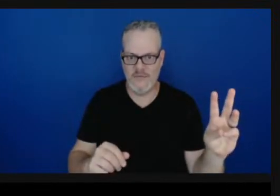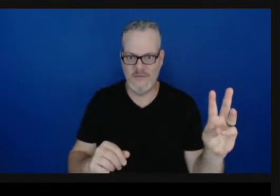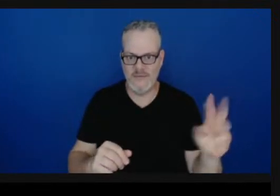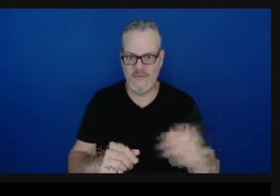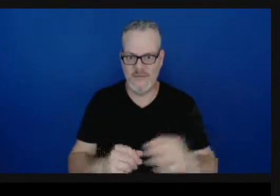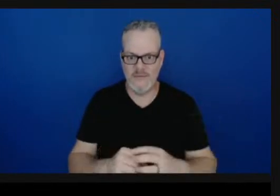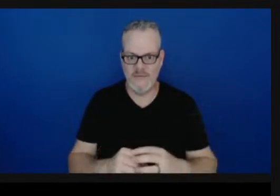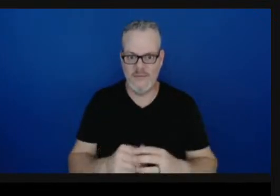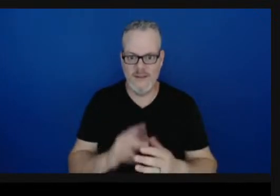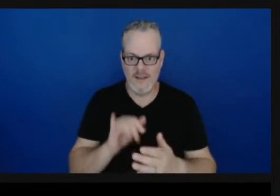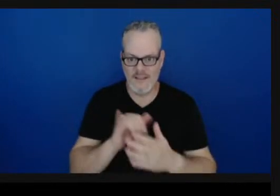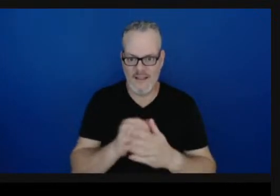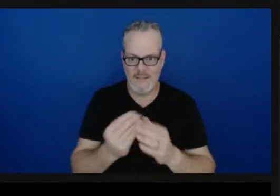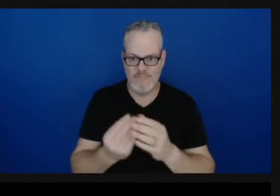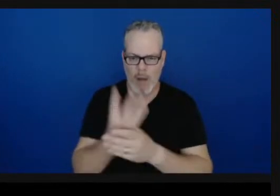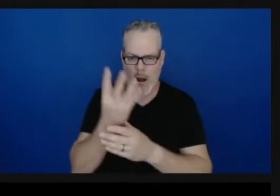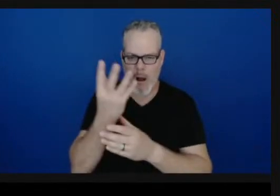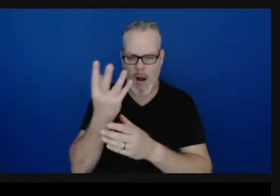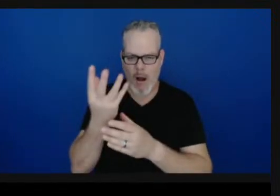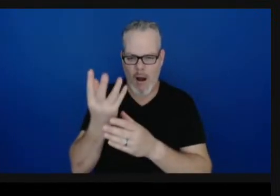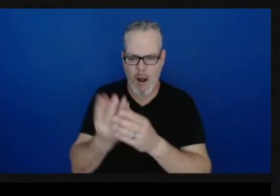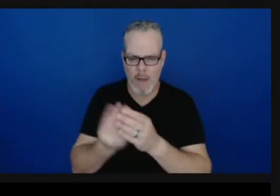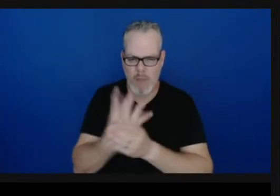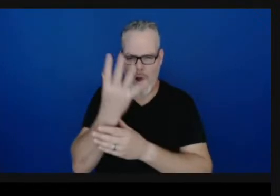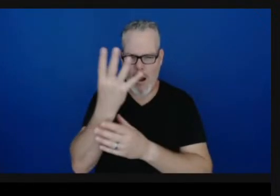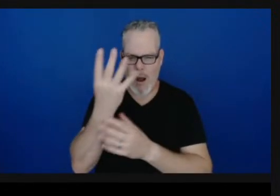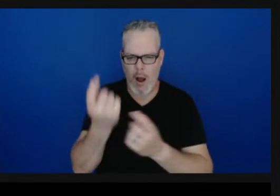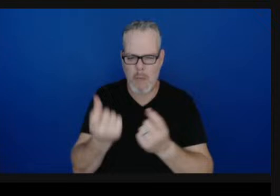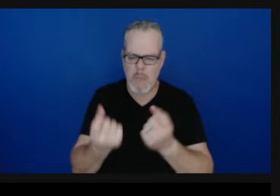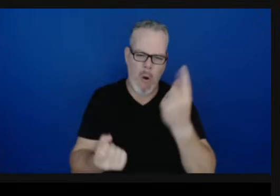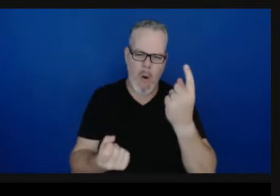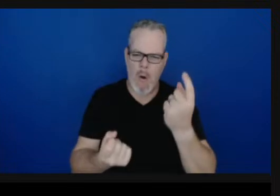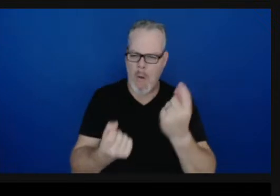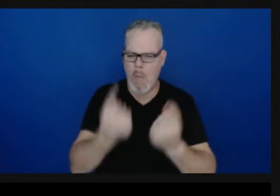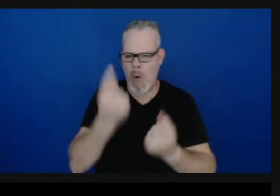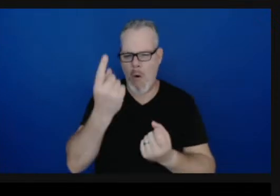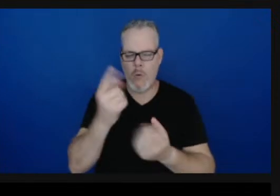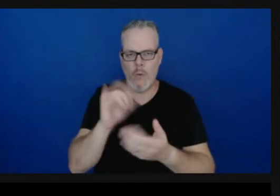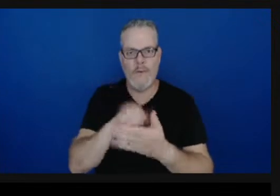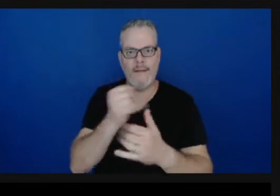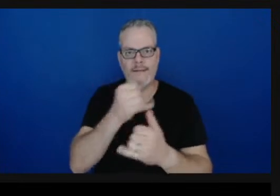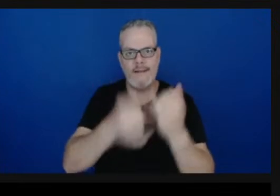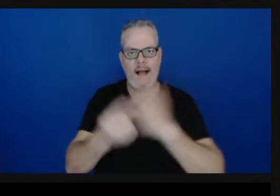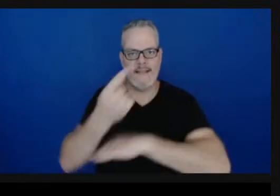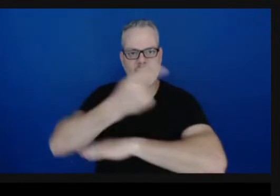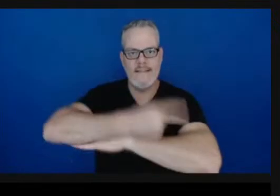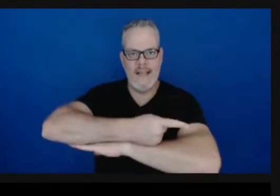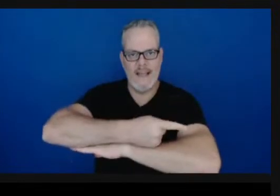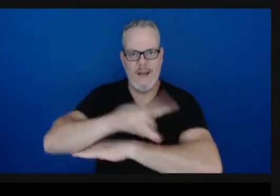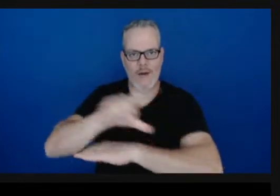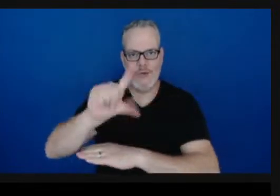from the ground. And again, this is that last day of eruption on the 20th.